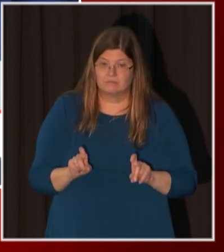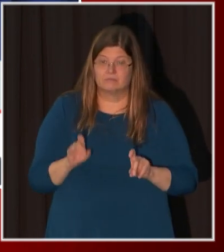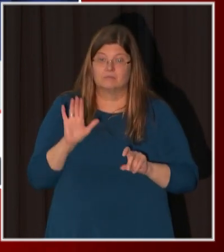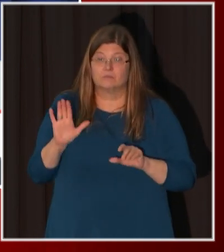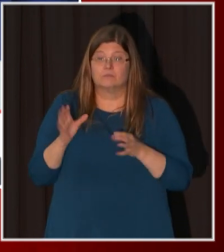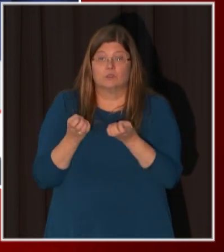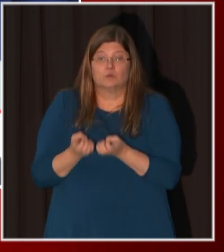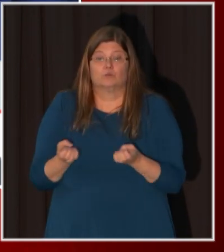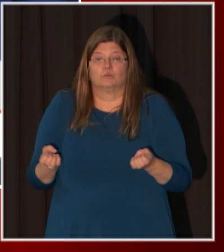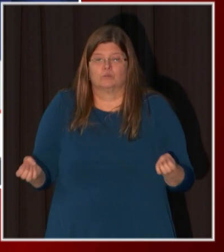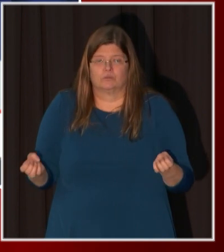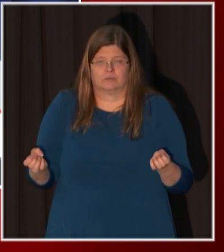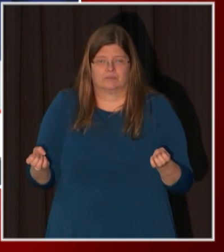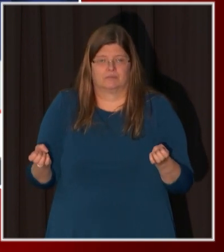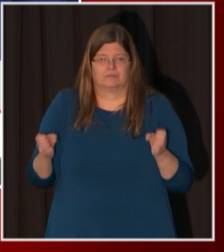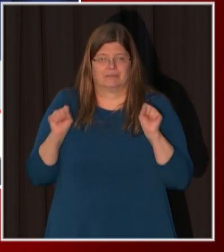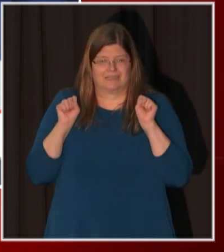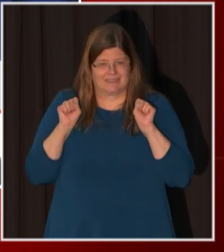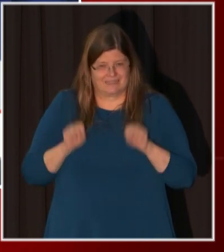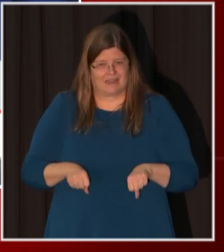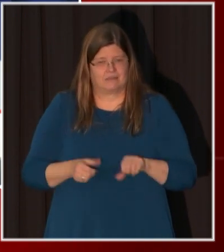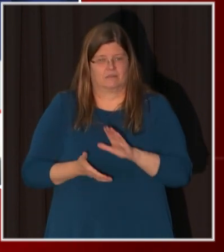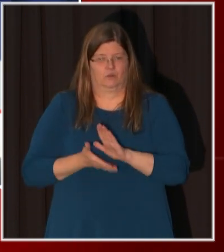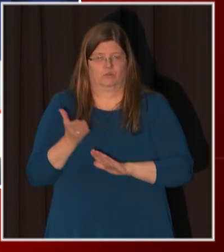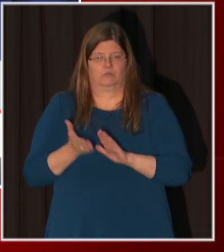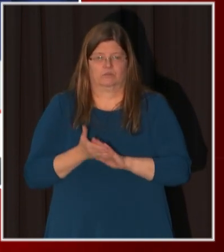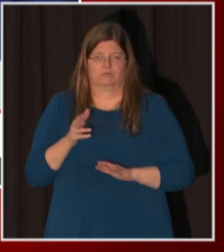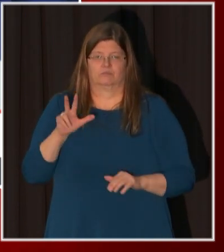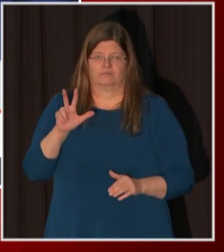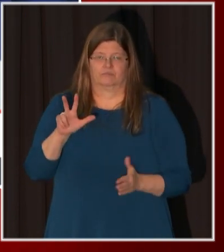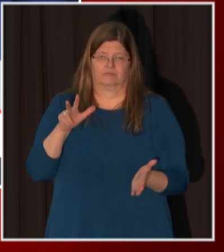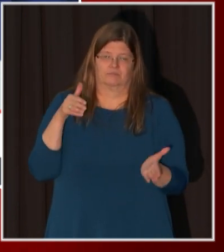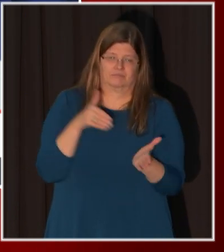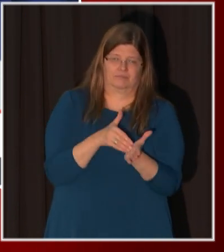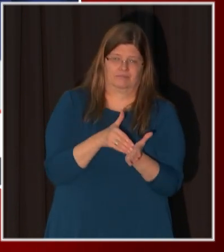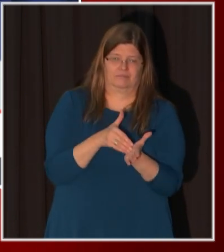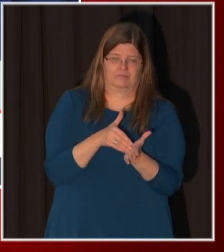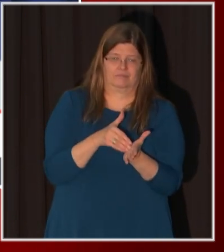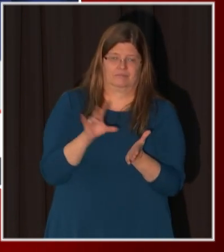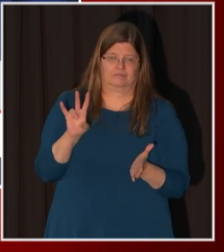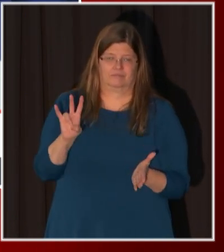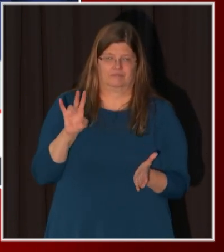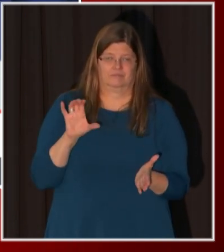platforms have the capacity to process about 3,700 tests per day.